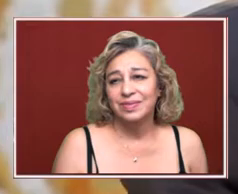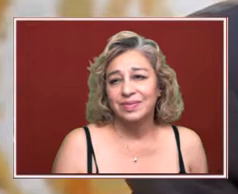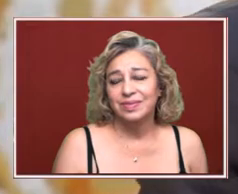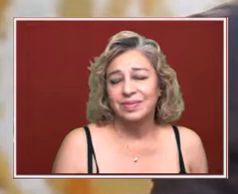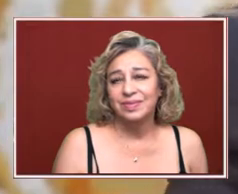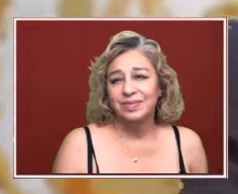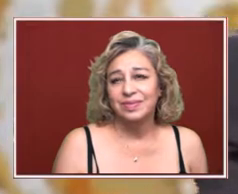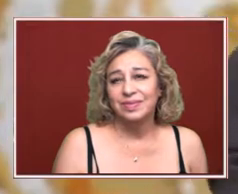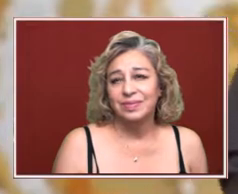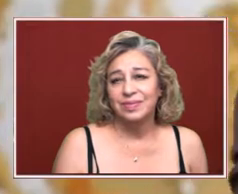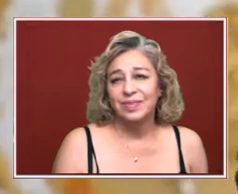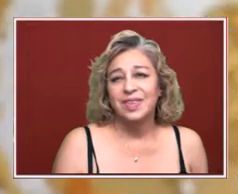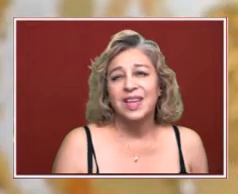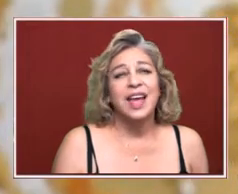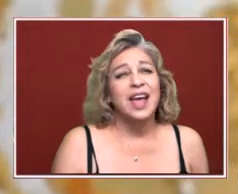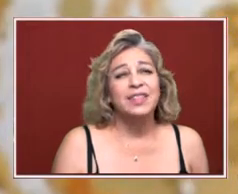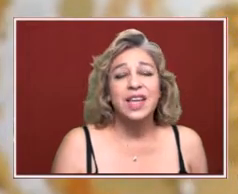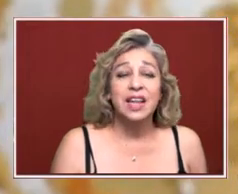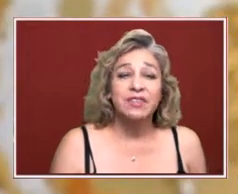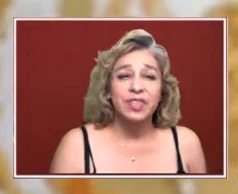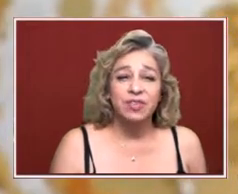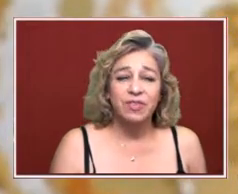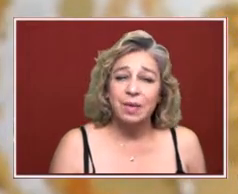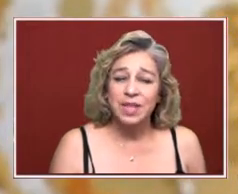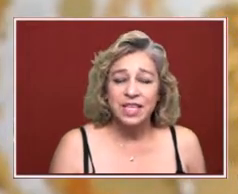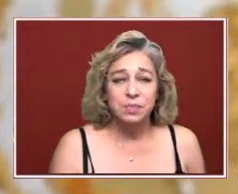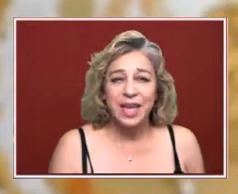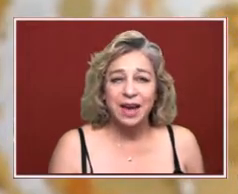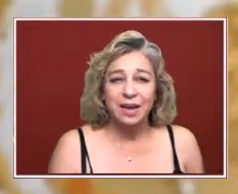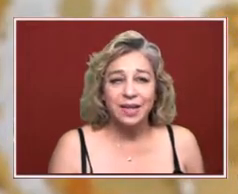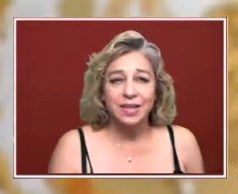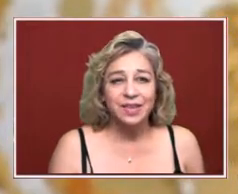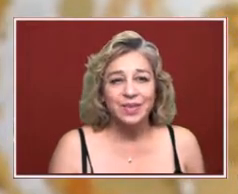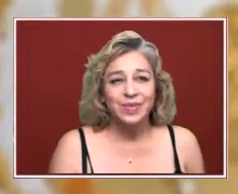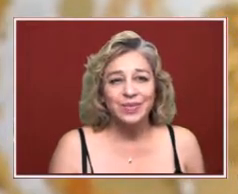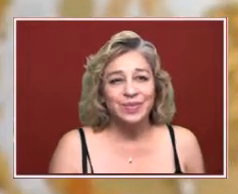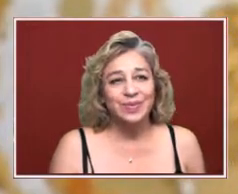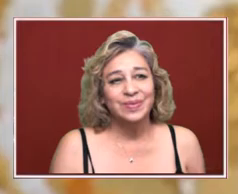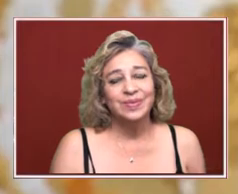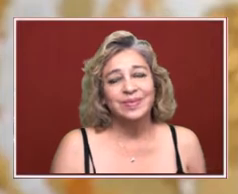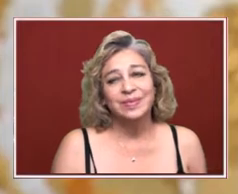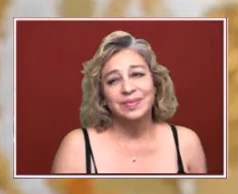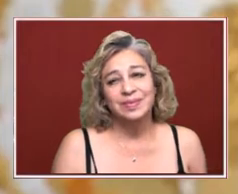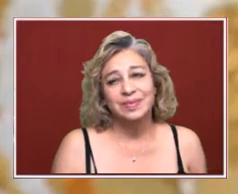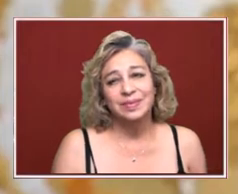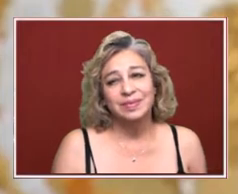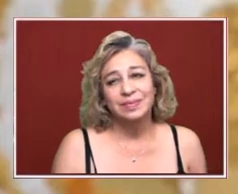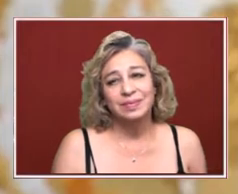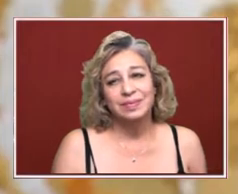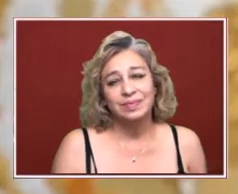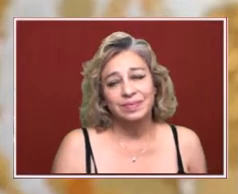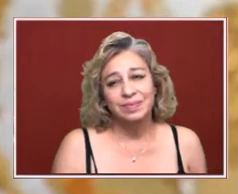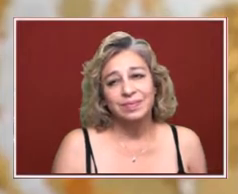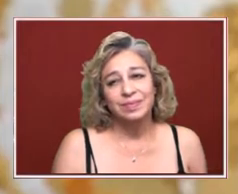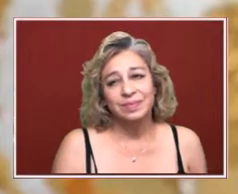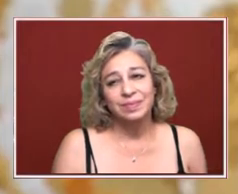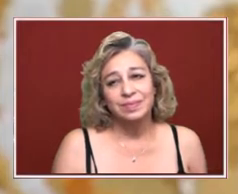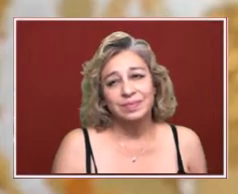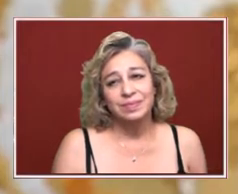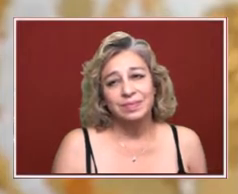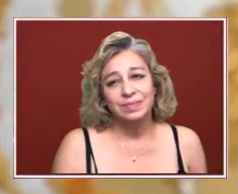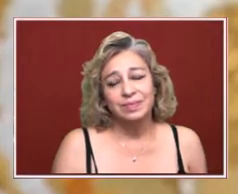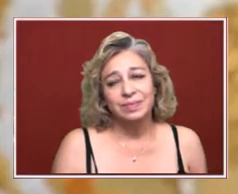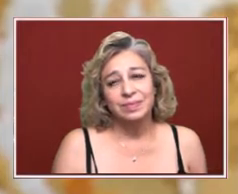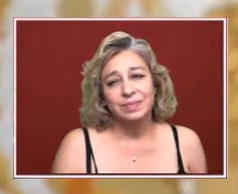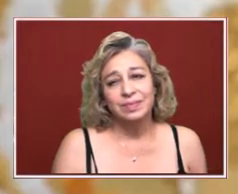Dejaron a sus familias. And they left their families behind. Se